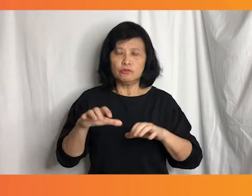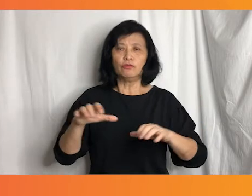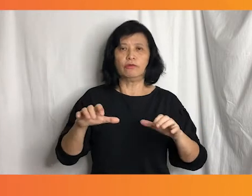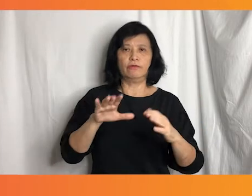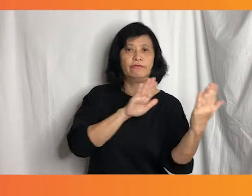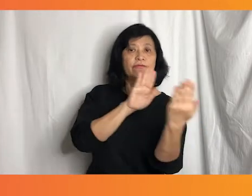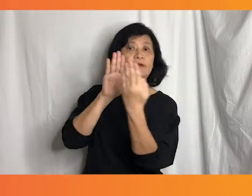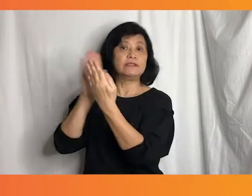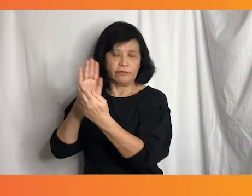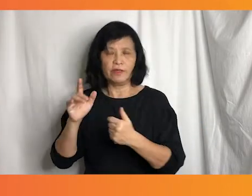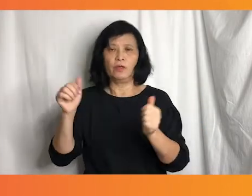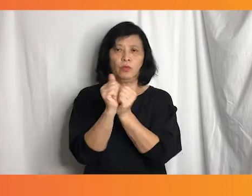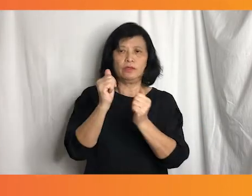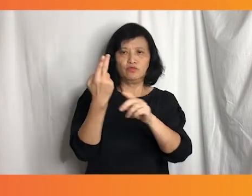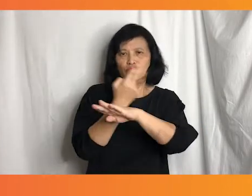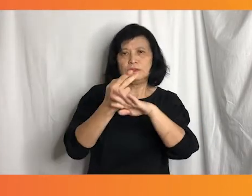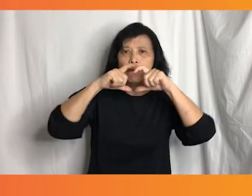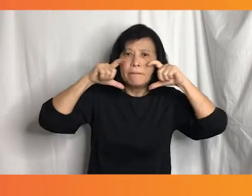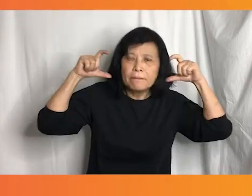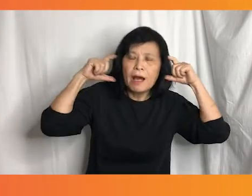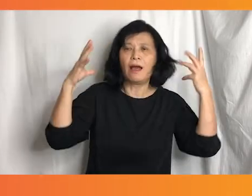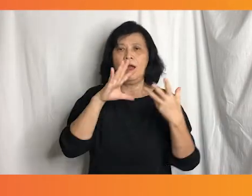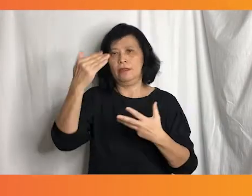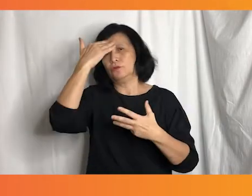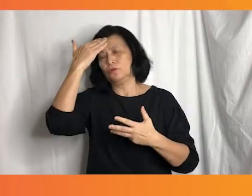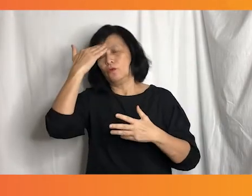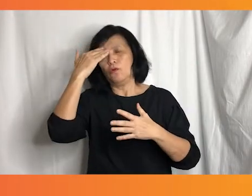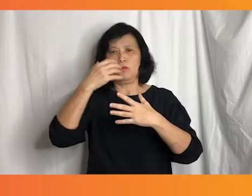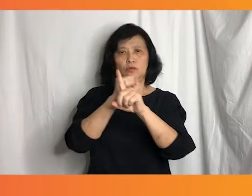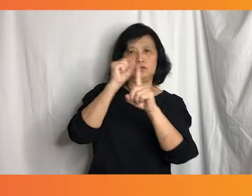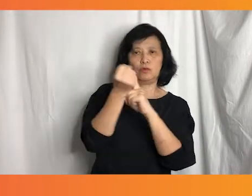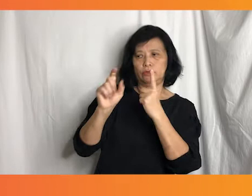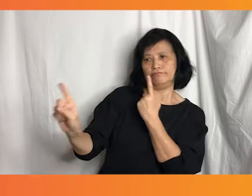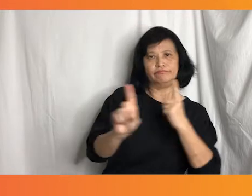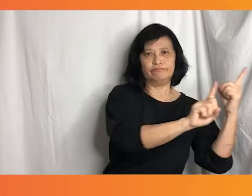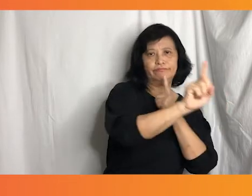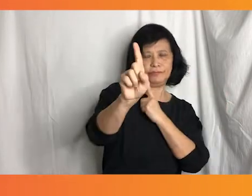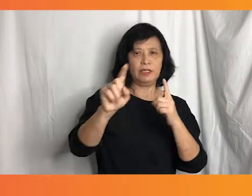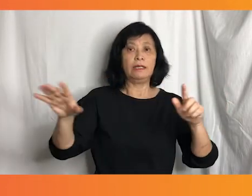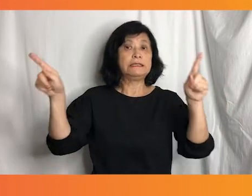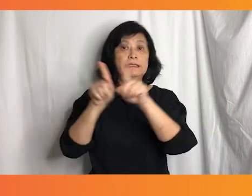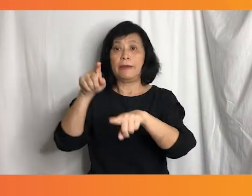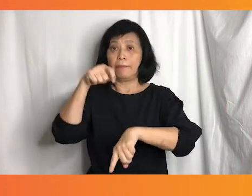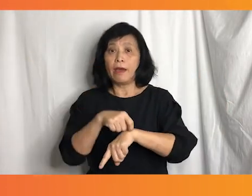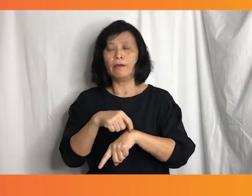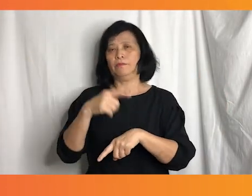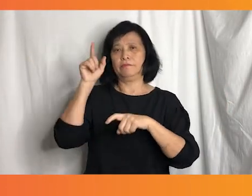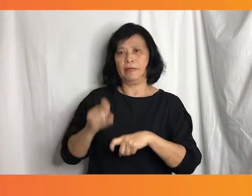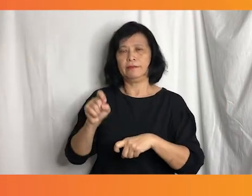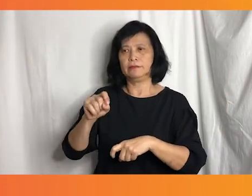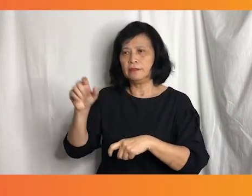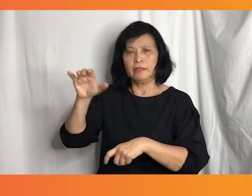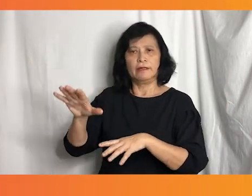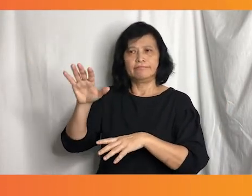the physical sessions with all the masks on and practicing the safe distancing. In addition, the students also have to reach out to